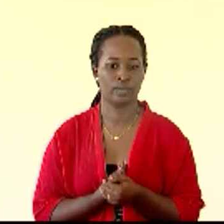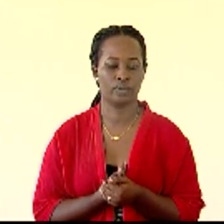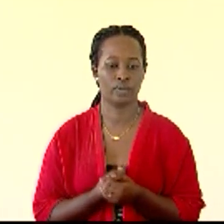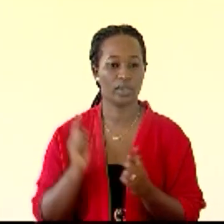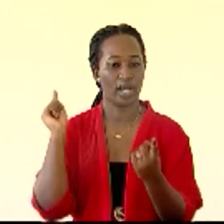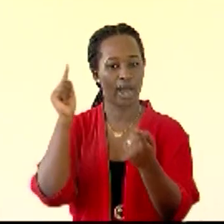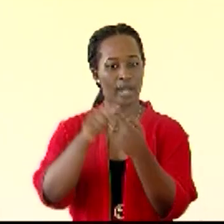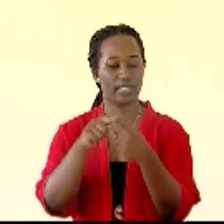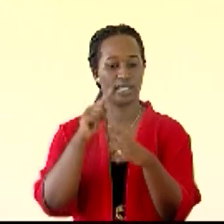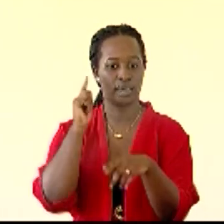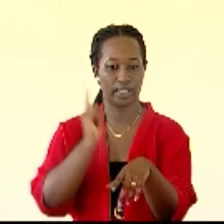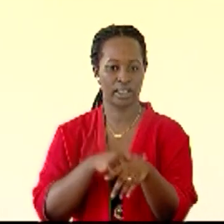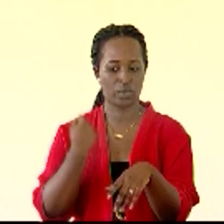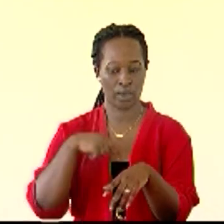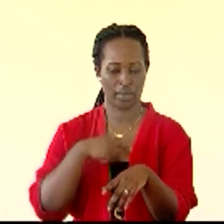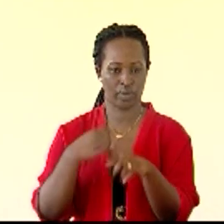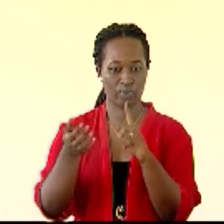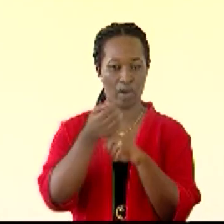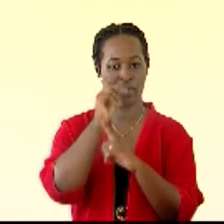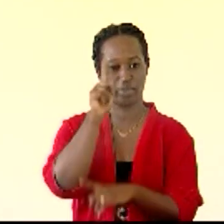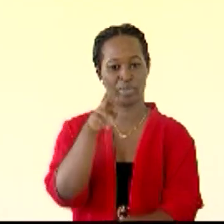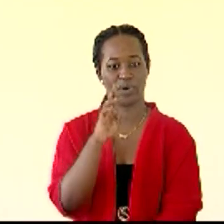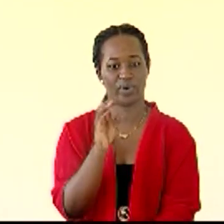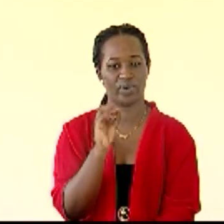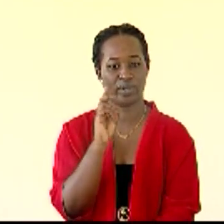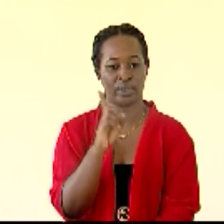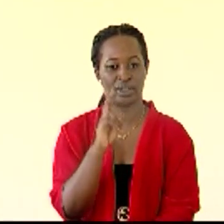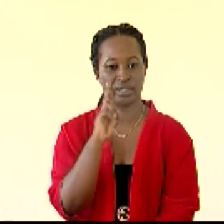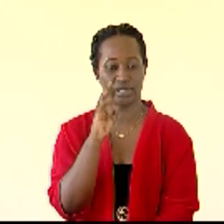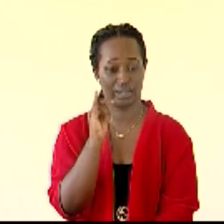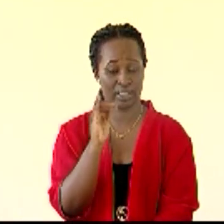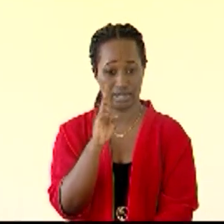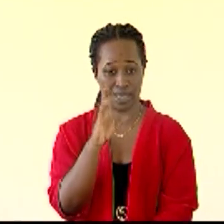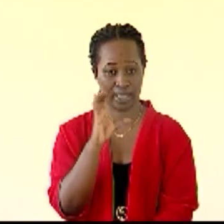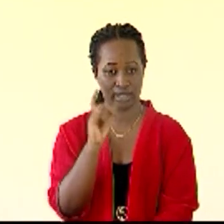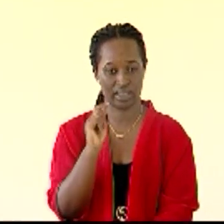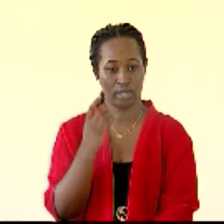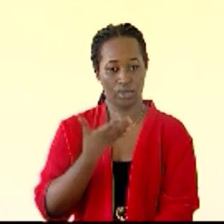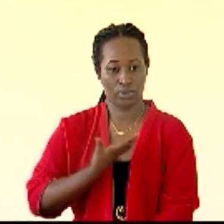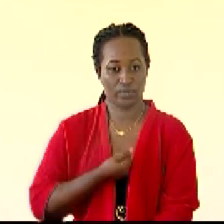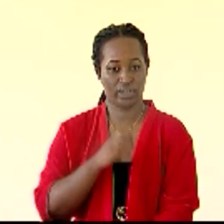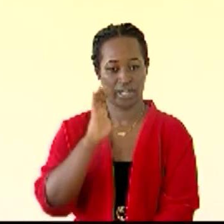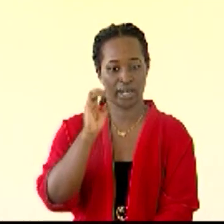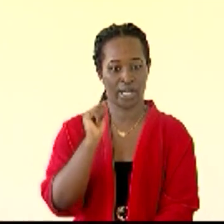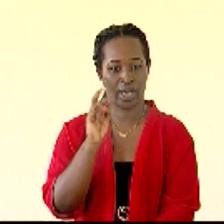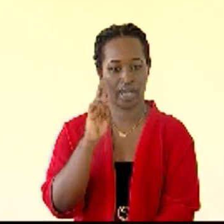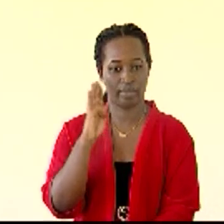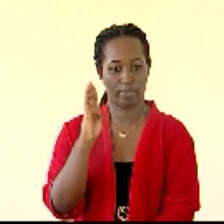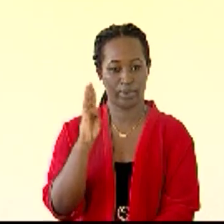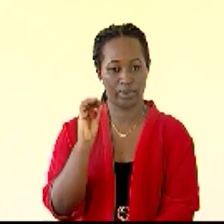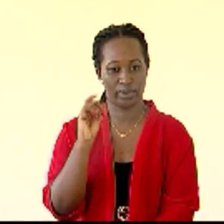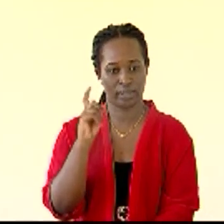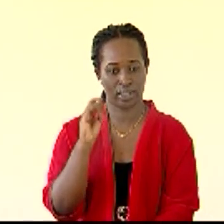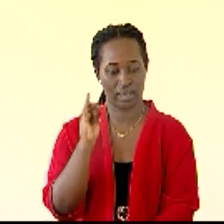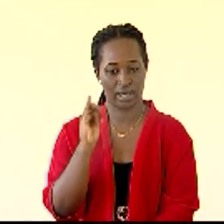until we can finally have the product? So check, we do have carbon dioxide, we have water, we looked at that before, we looked at energy from